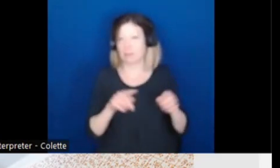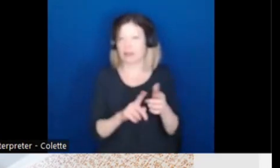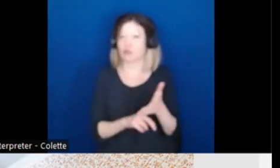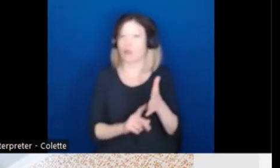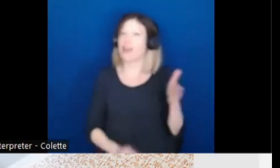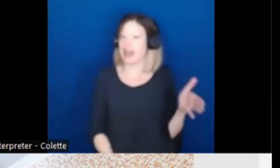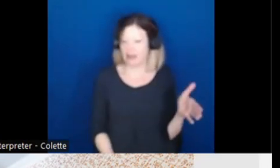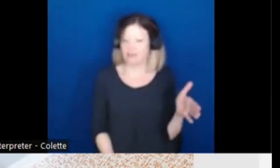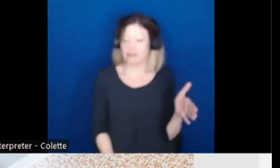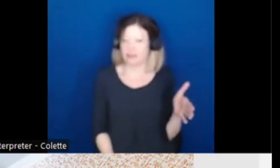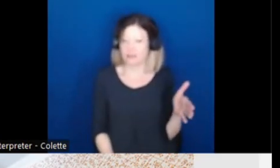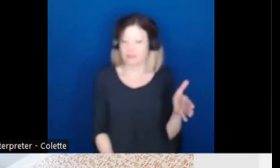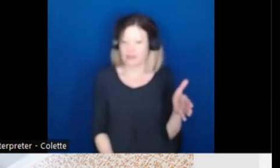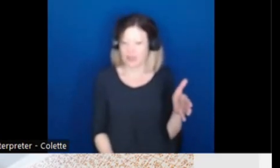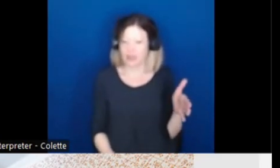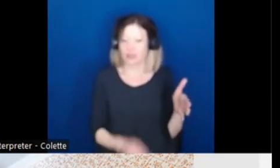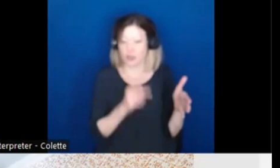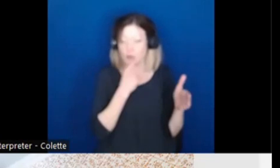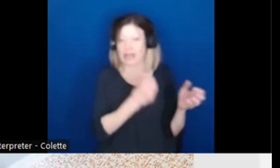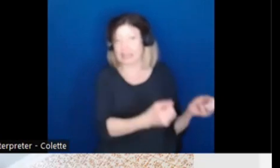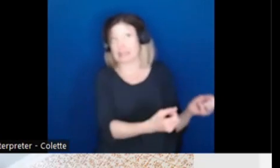a sunny